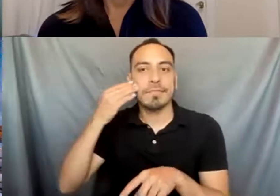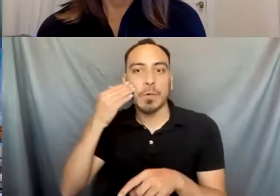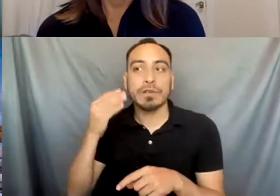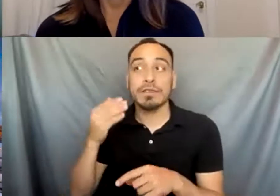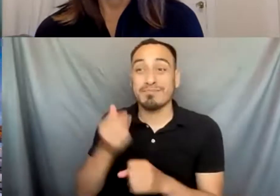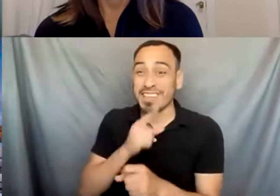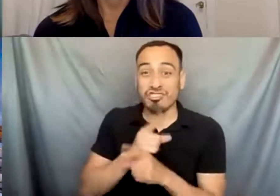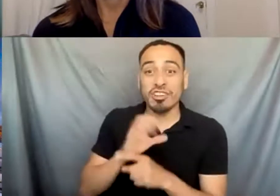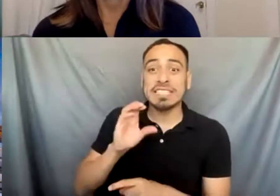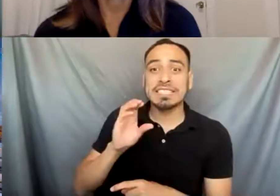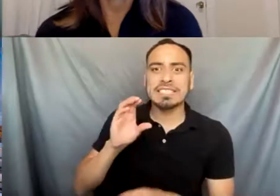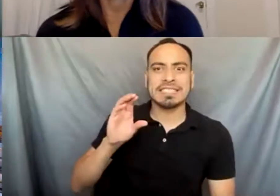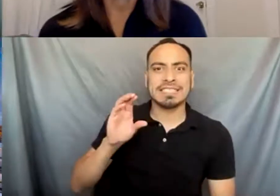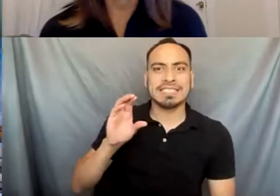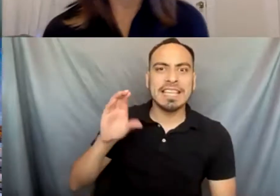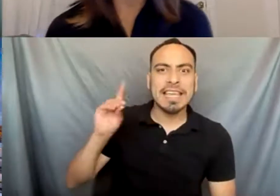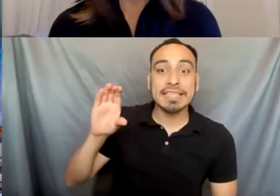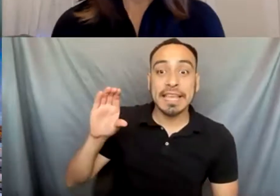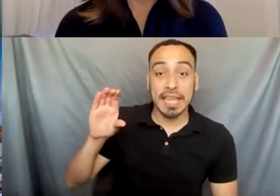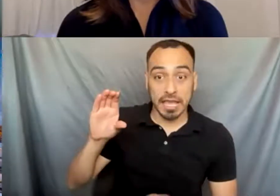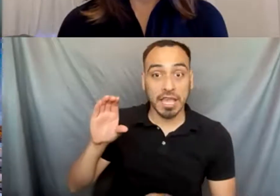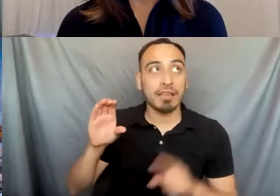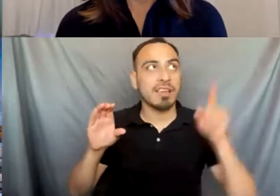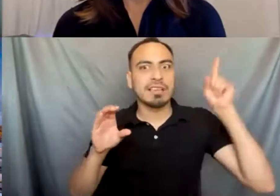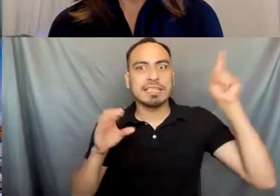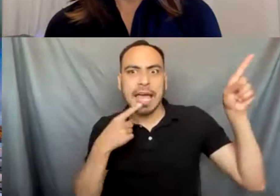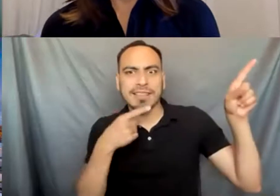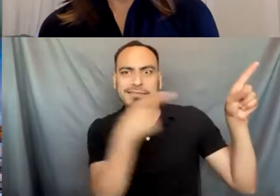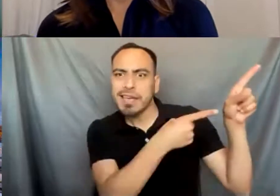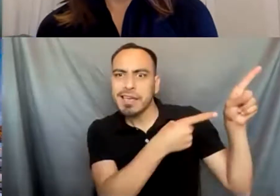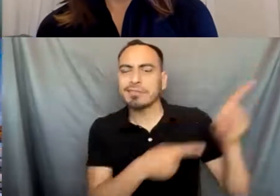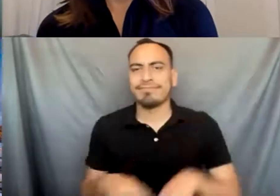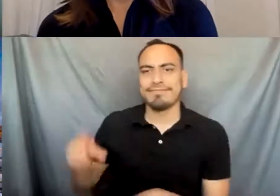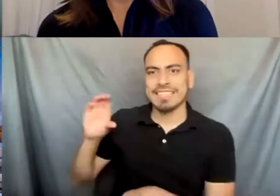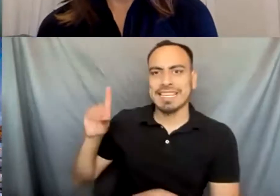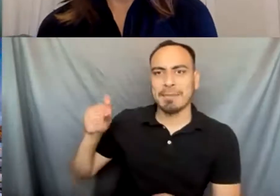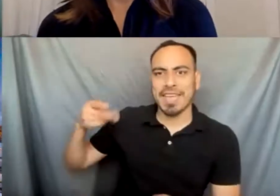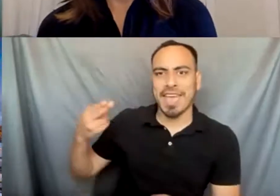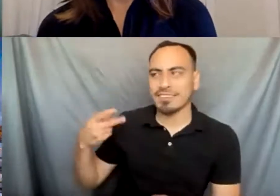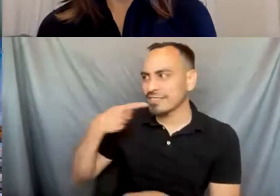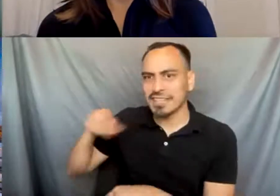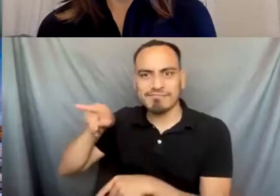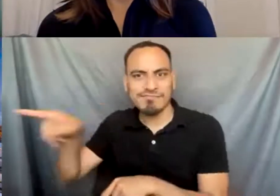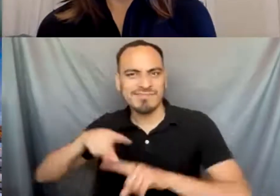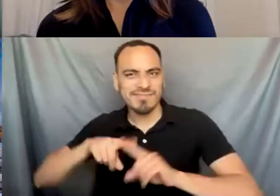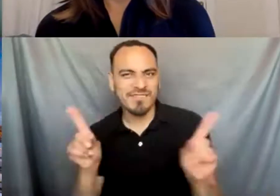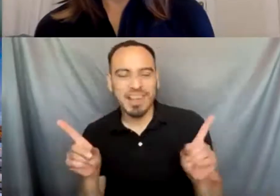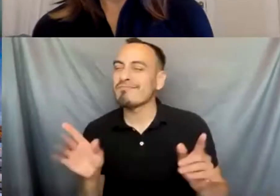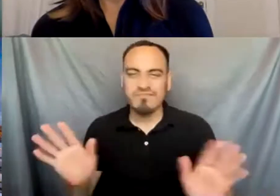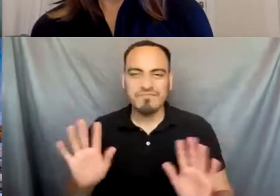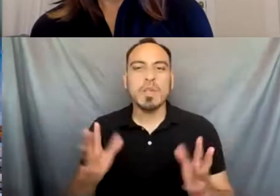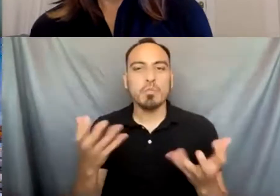CDC says this and CDPH says that. So we do expect that hopefully early this summer.